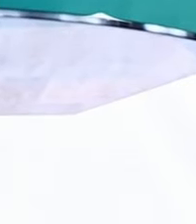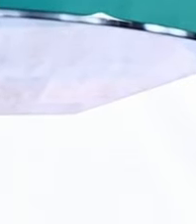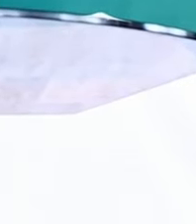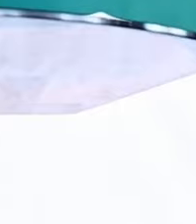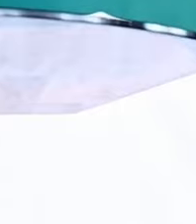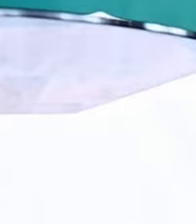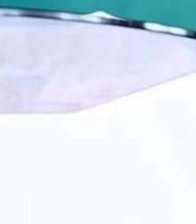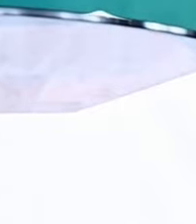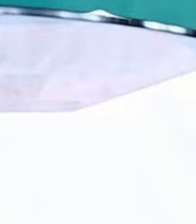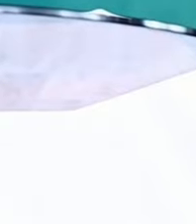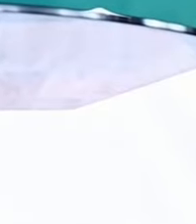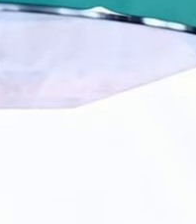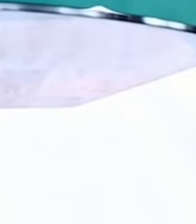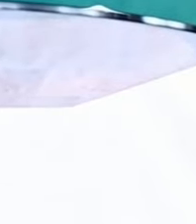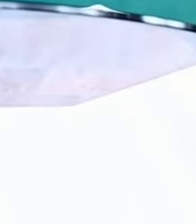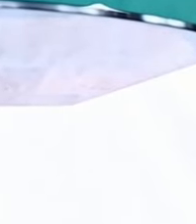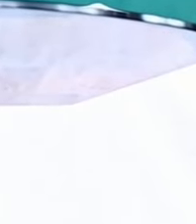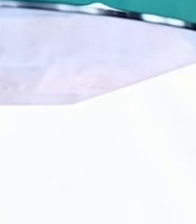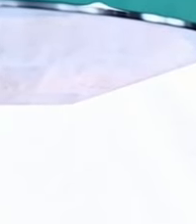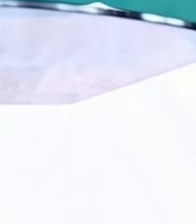have deep sins.